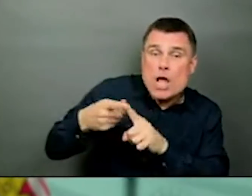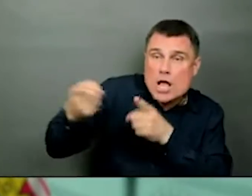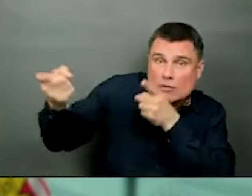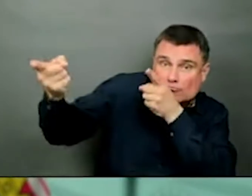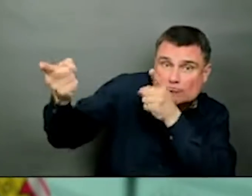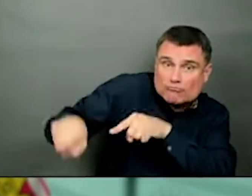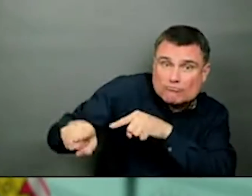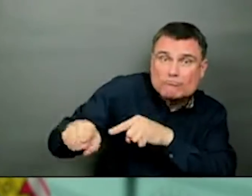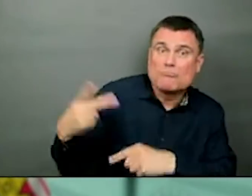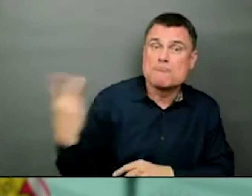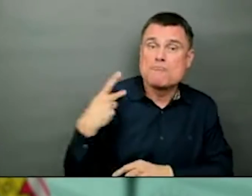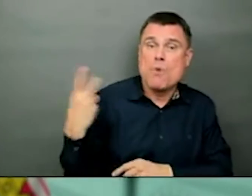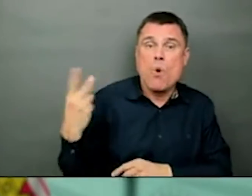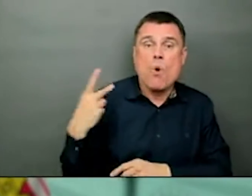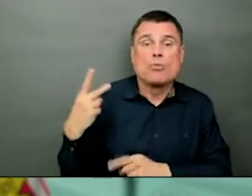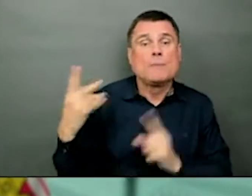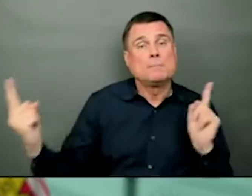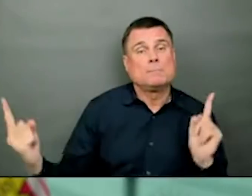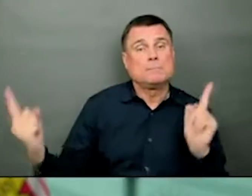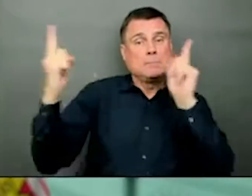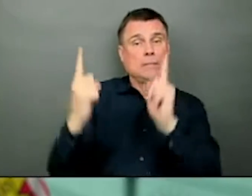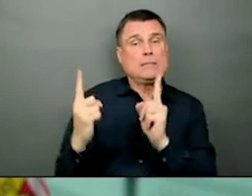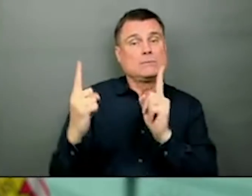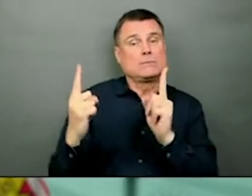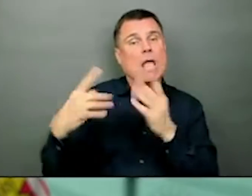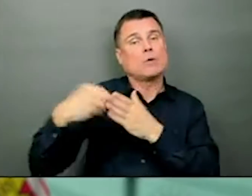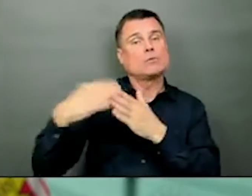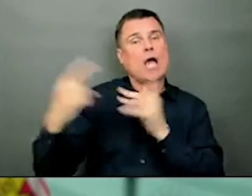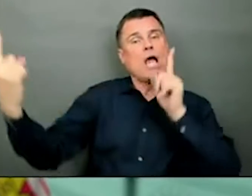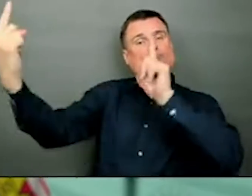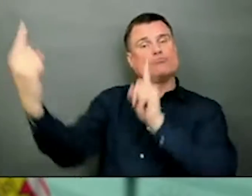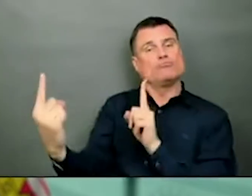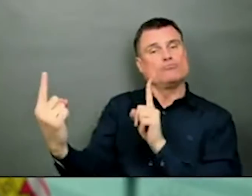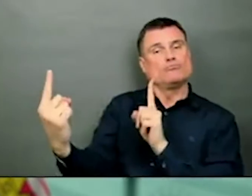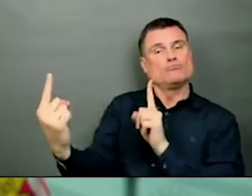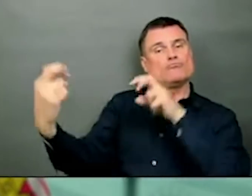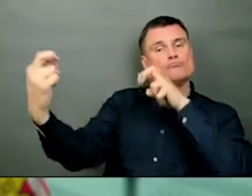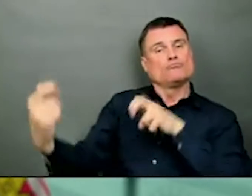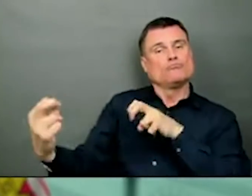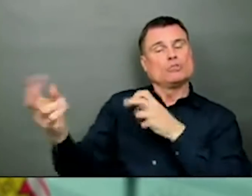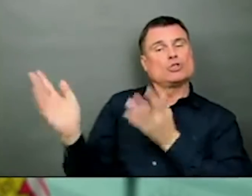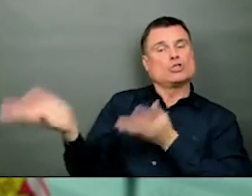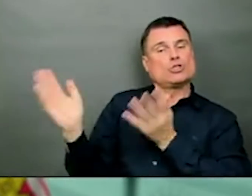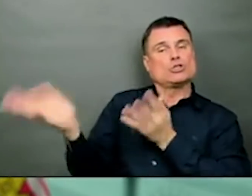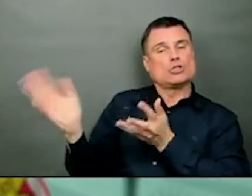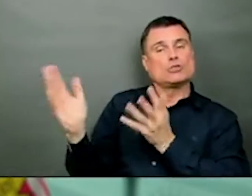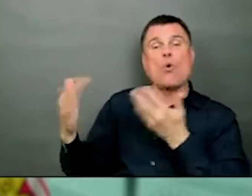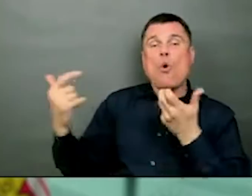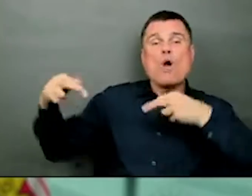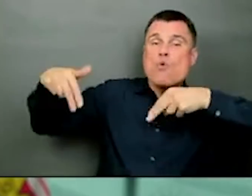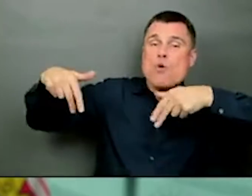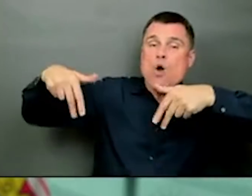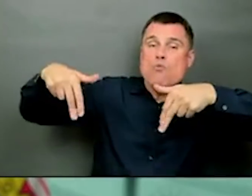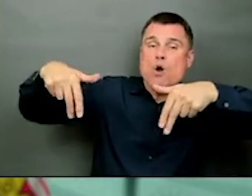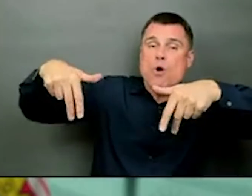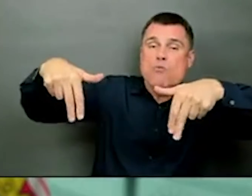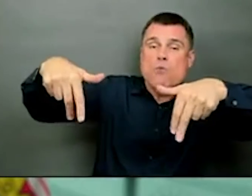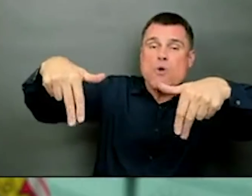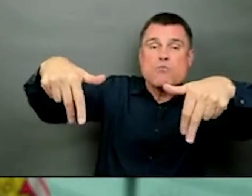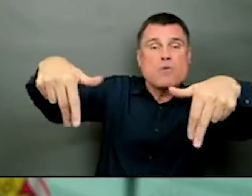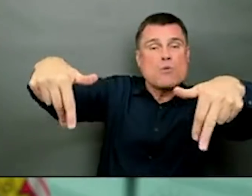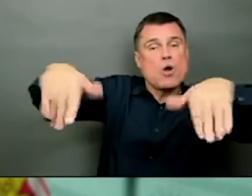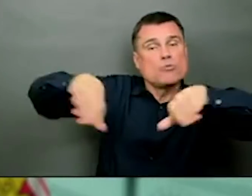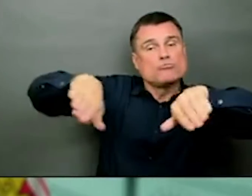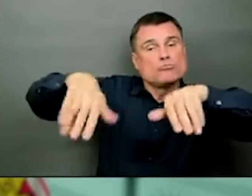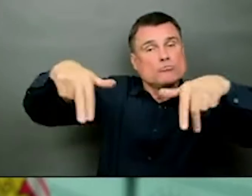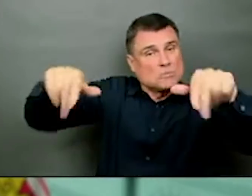overall health. So please remember to reach out to those who may be alone. A phone call may mean the world to them. And COVID-19 has shown us that we